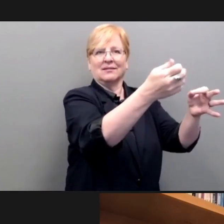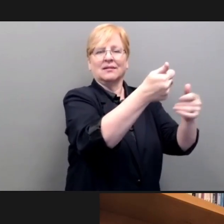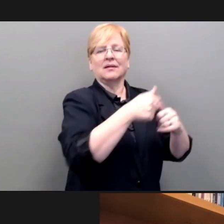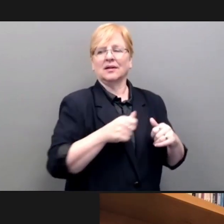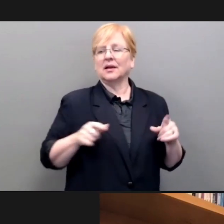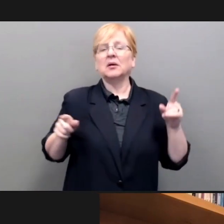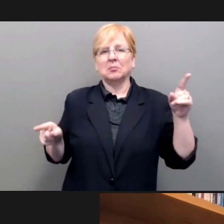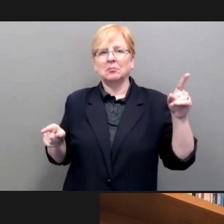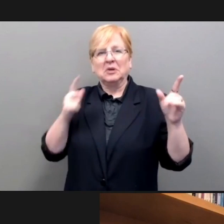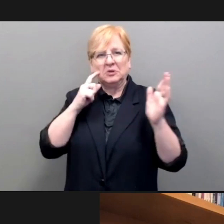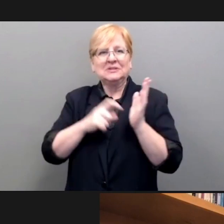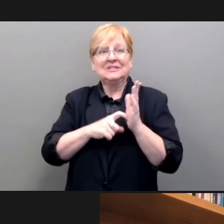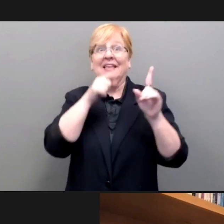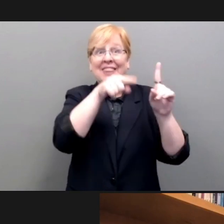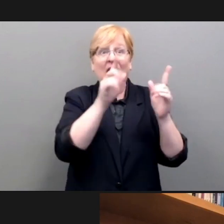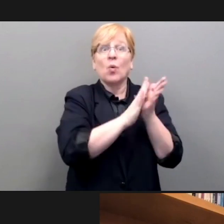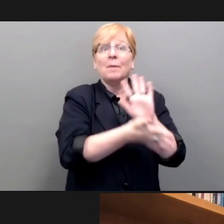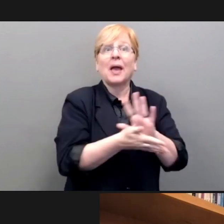our public schools.